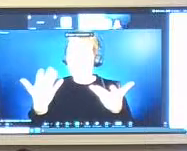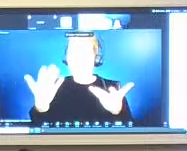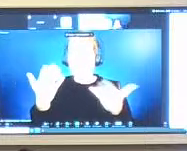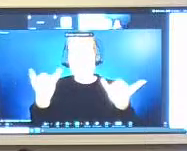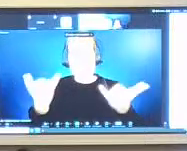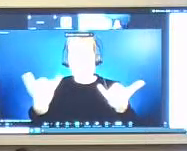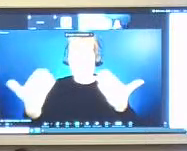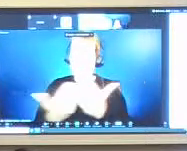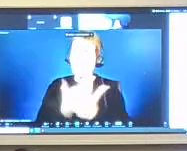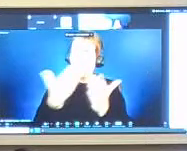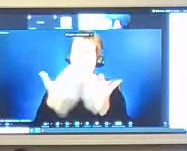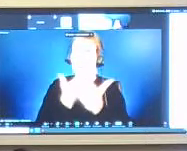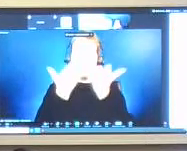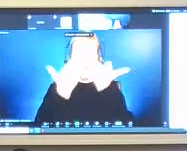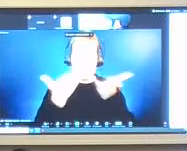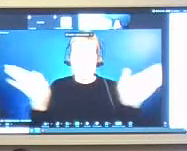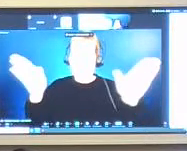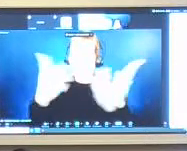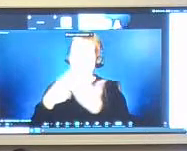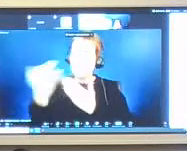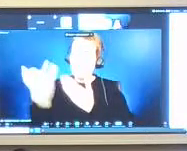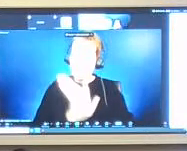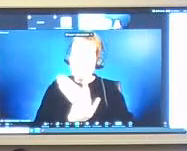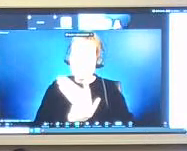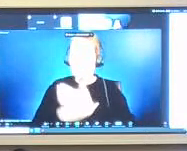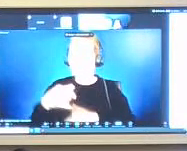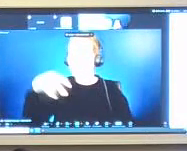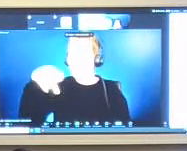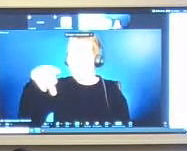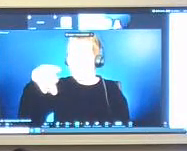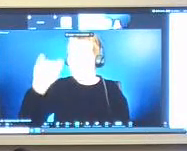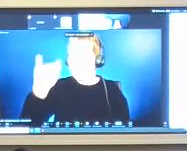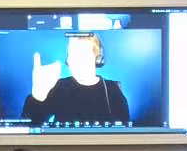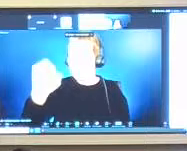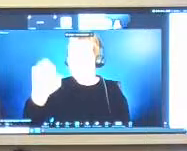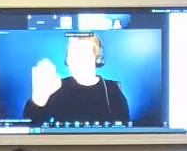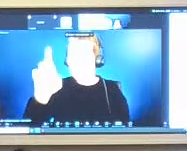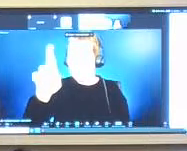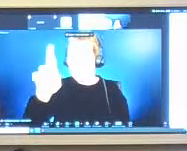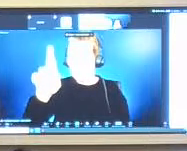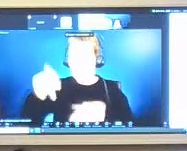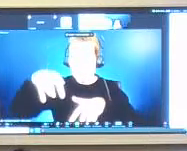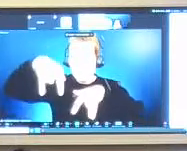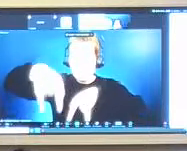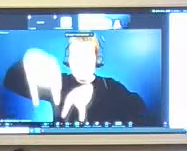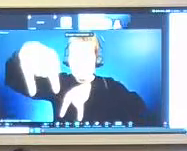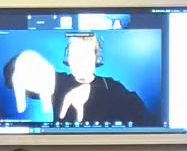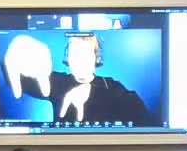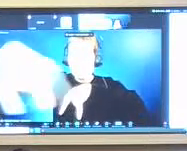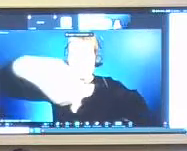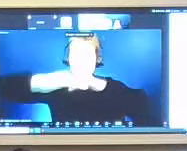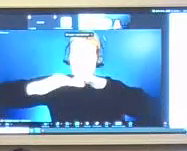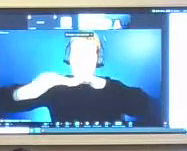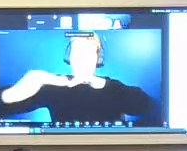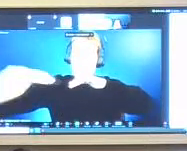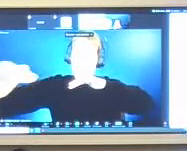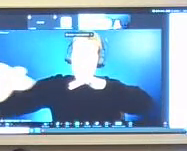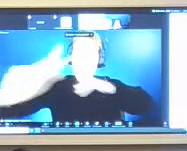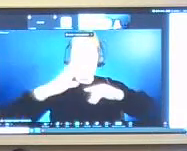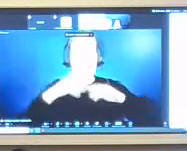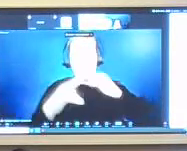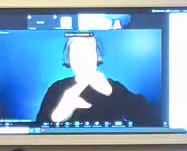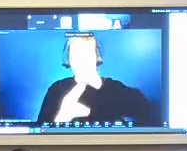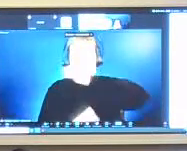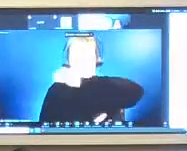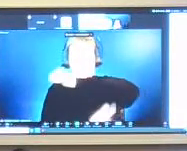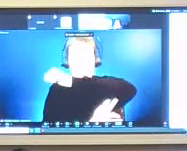the bridge being built across the Ashley for pedestrian access. You know, they're probably